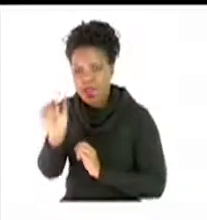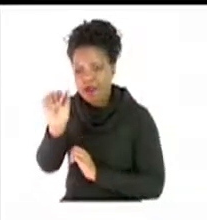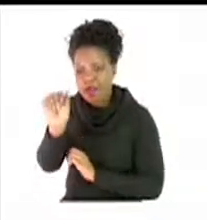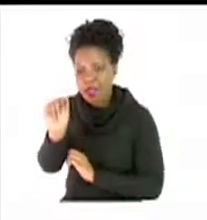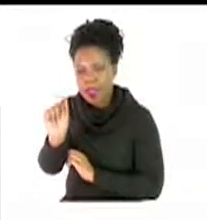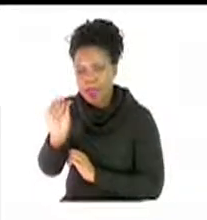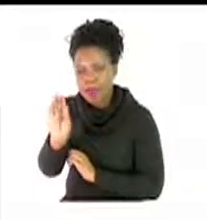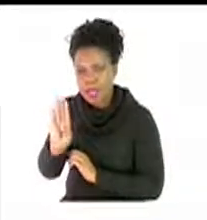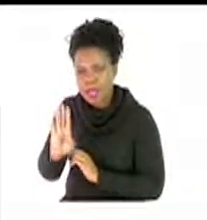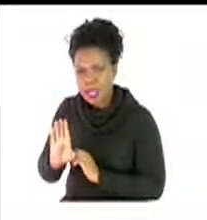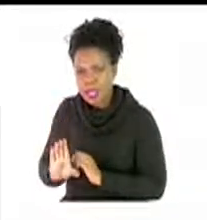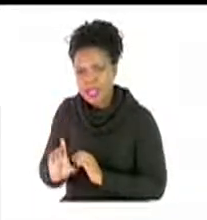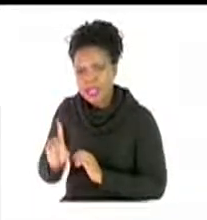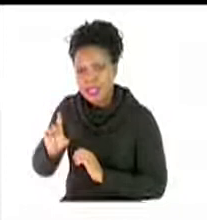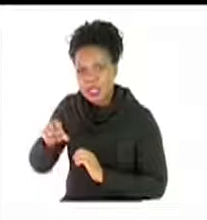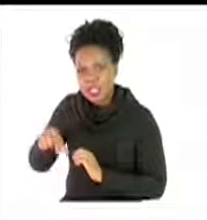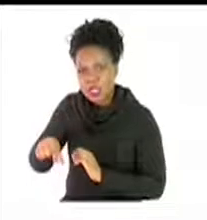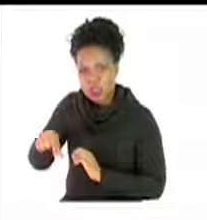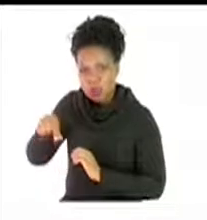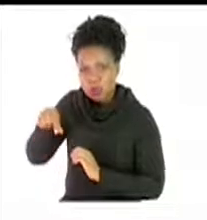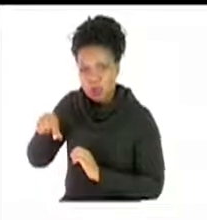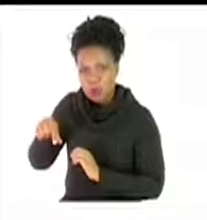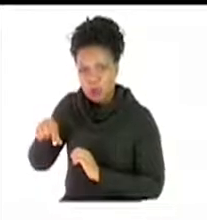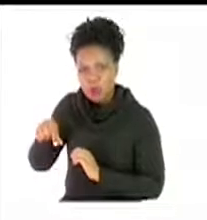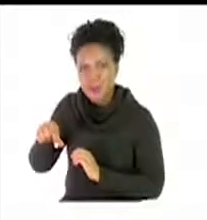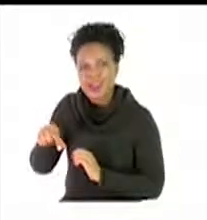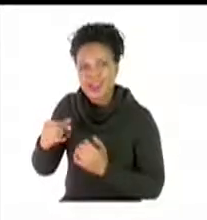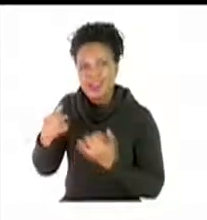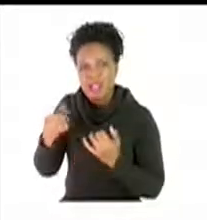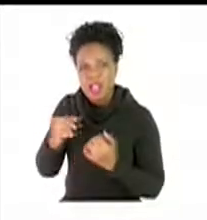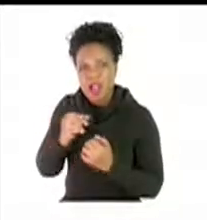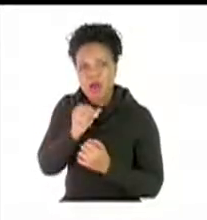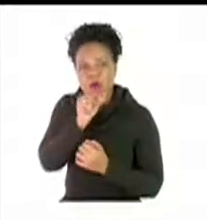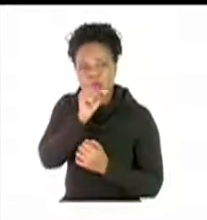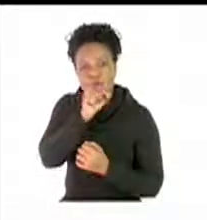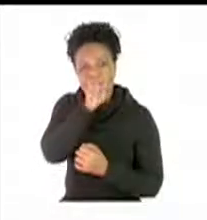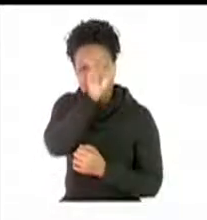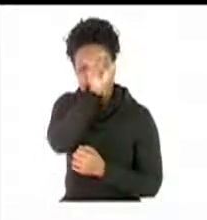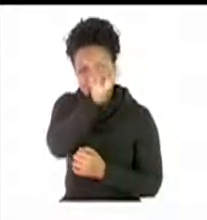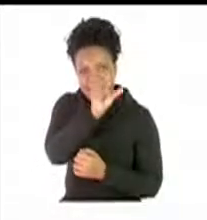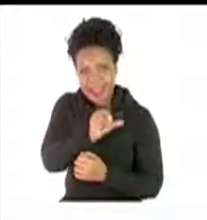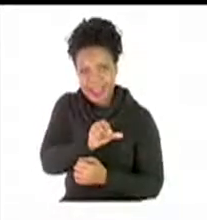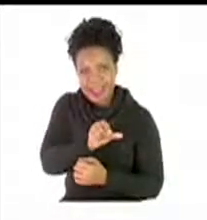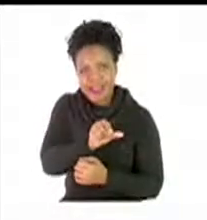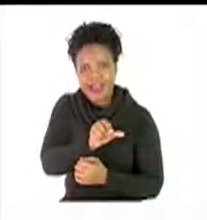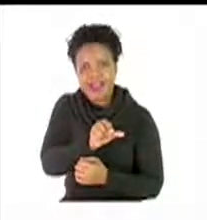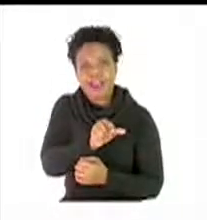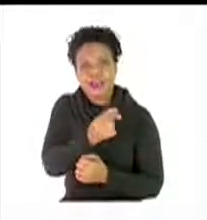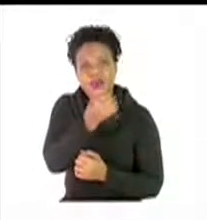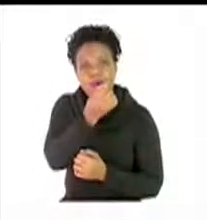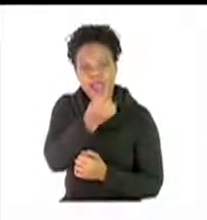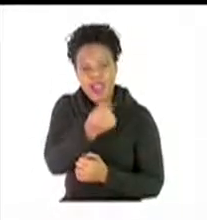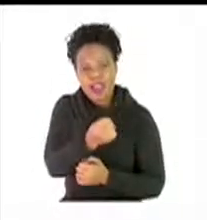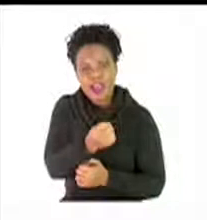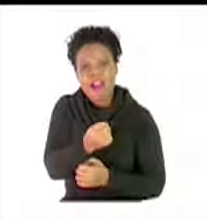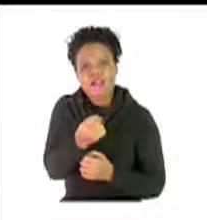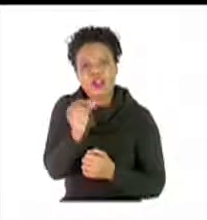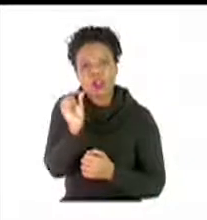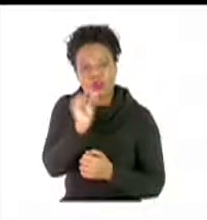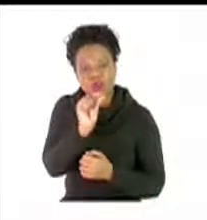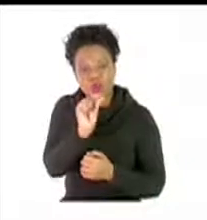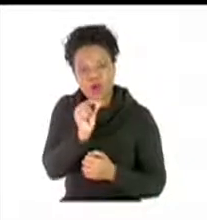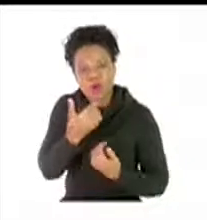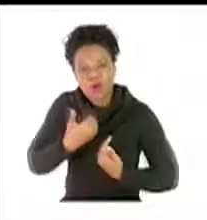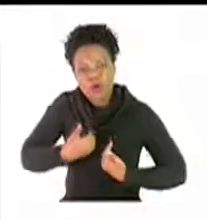hand, we have diminutives, and on your right hand, you have the definitions. So